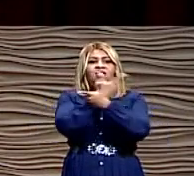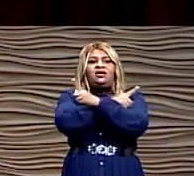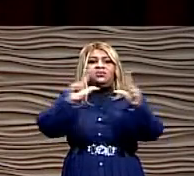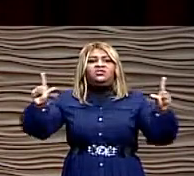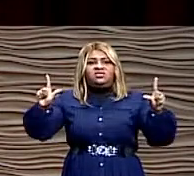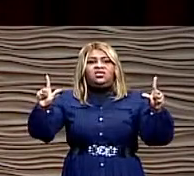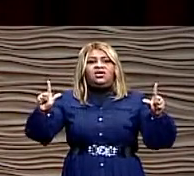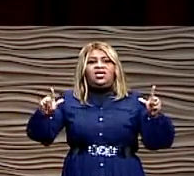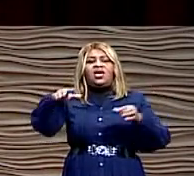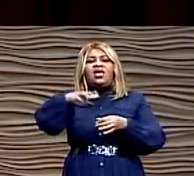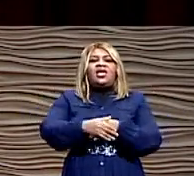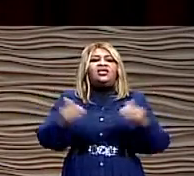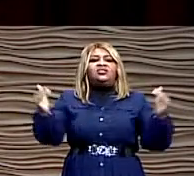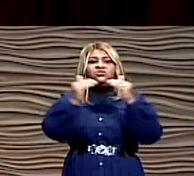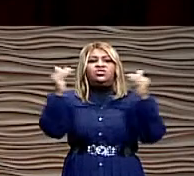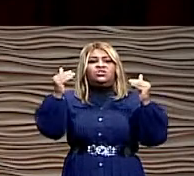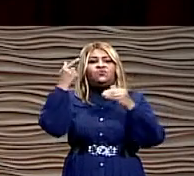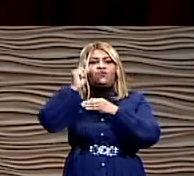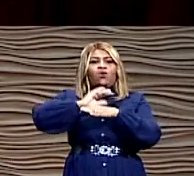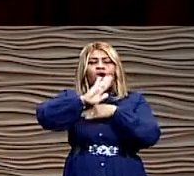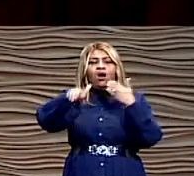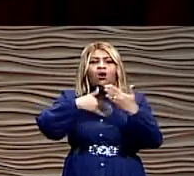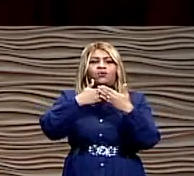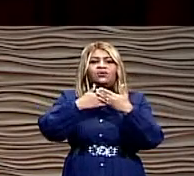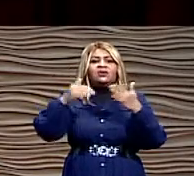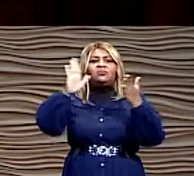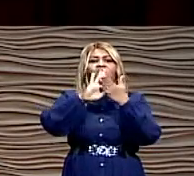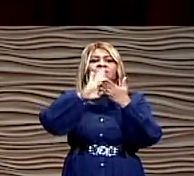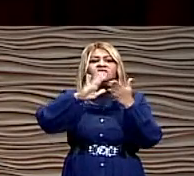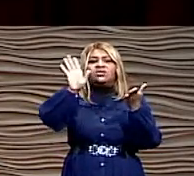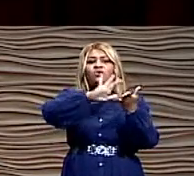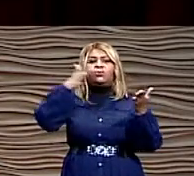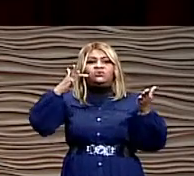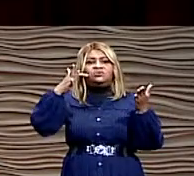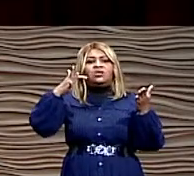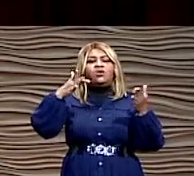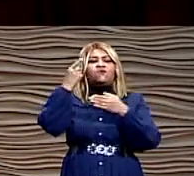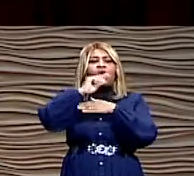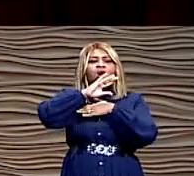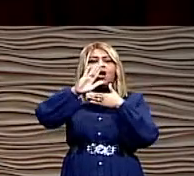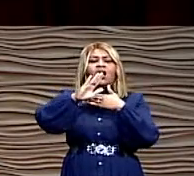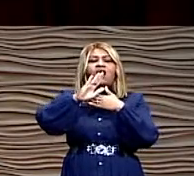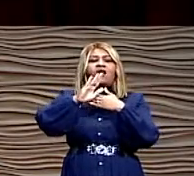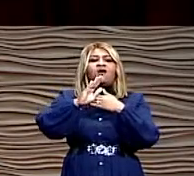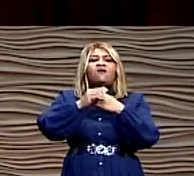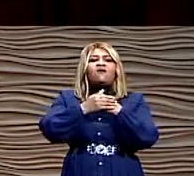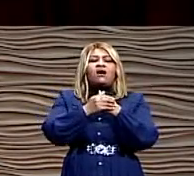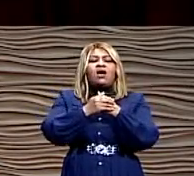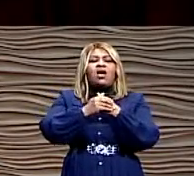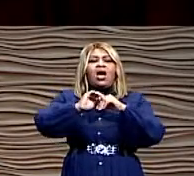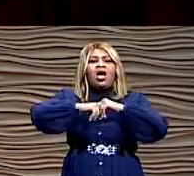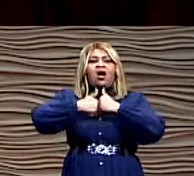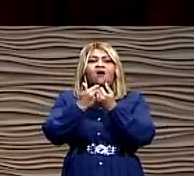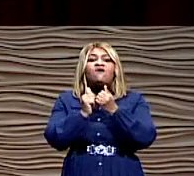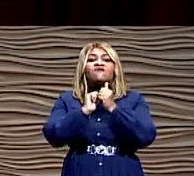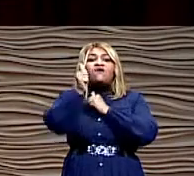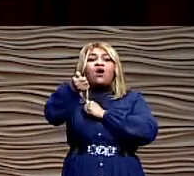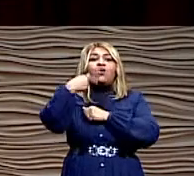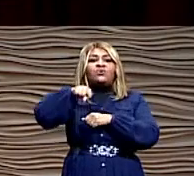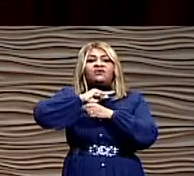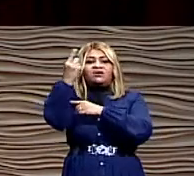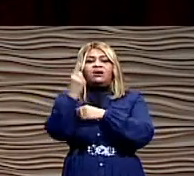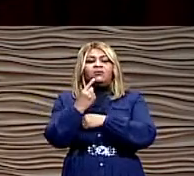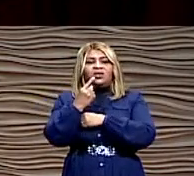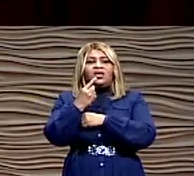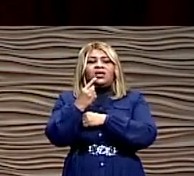We ultimately give you all the praise and glory for how far we've come. We ask that you continue to lead and guide